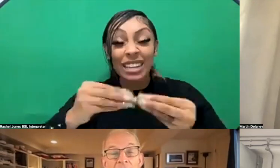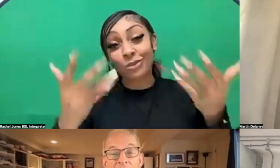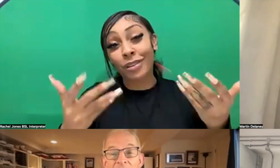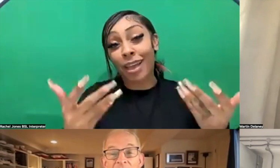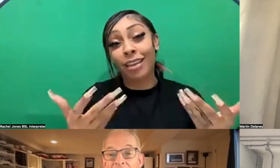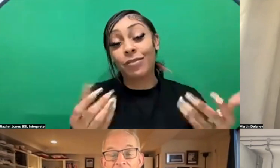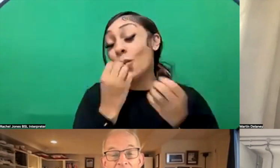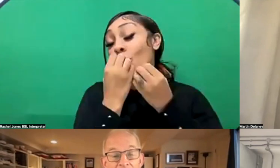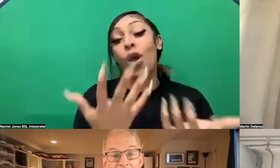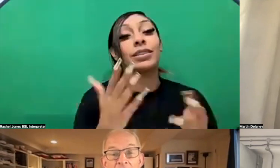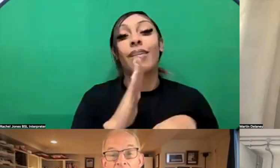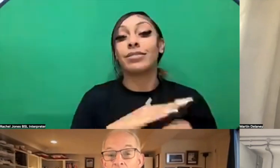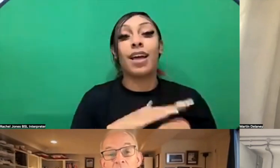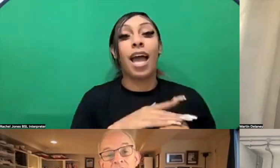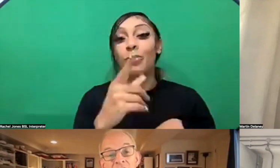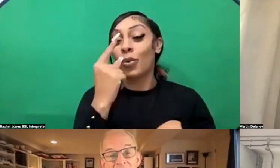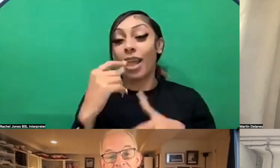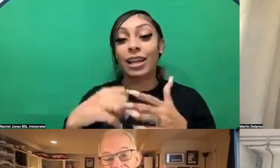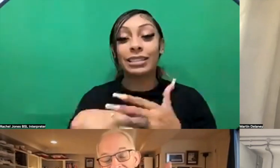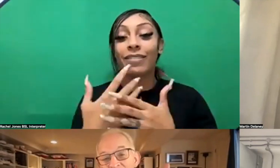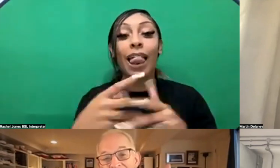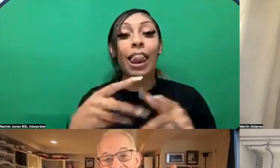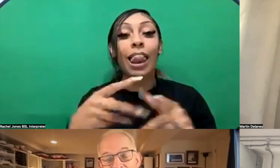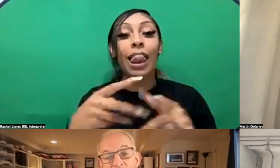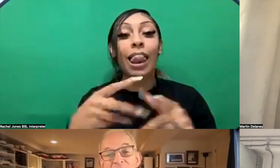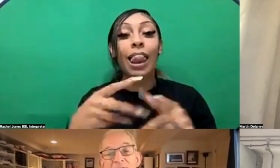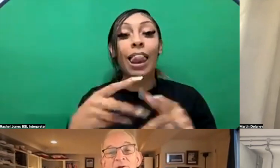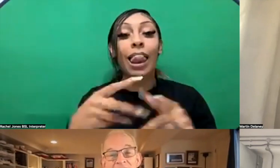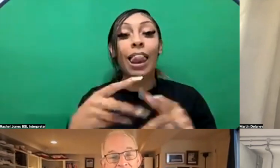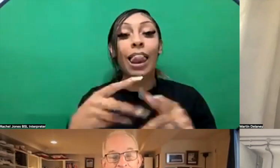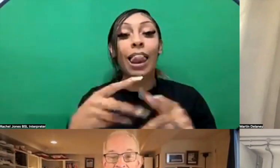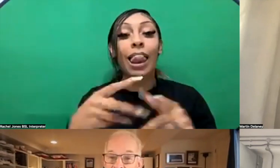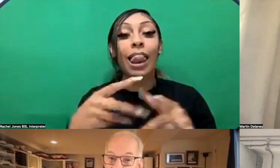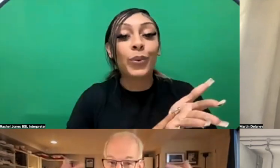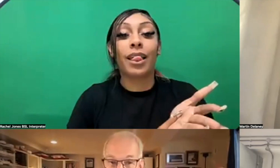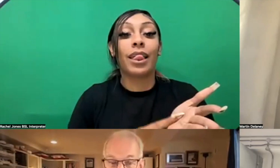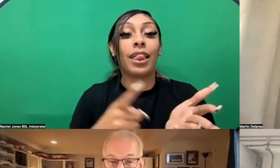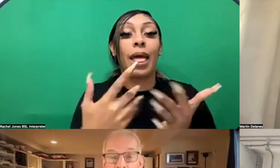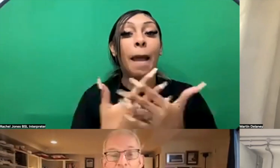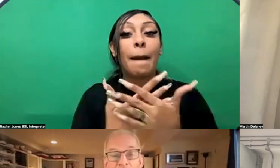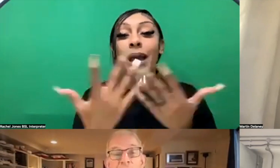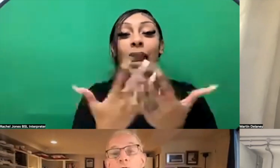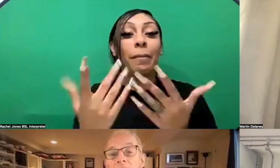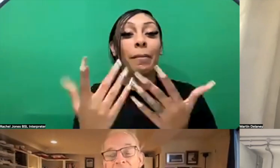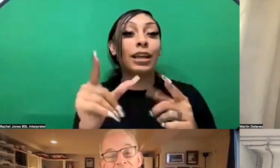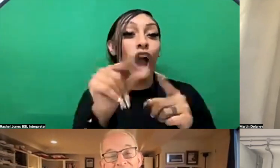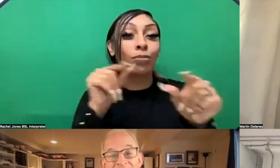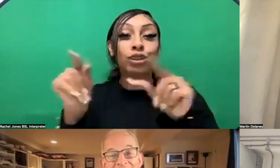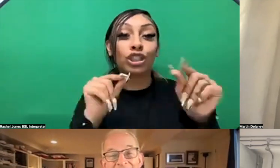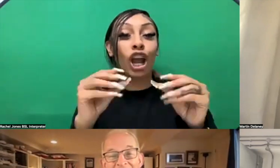wonderful time to be alive, because these tools like the Arduino and the many different option boards for